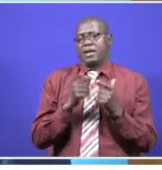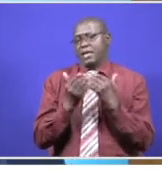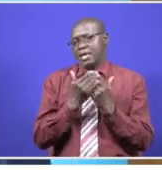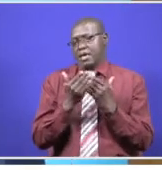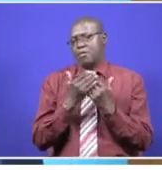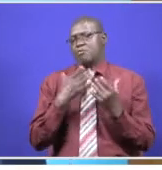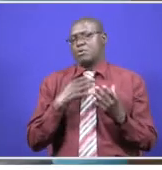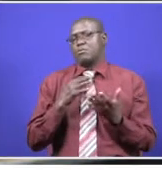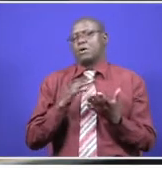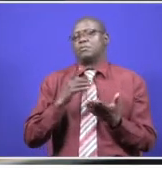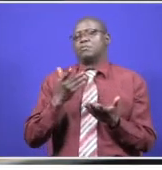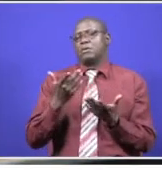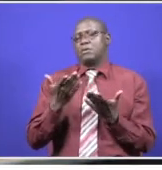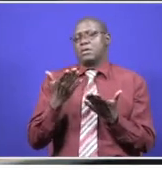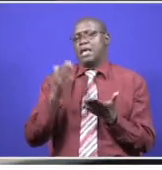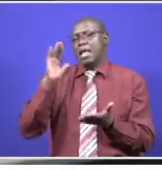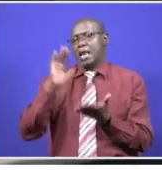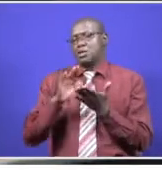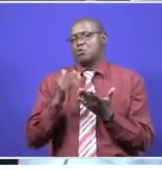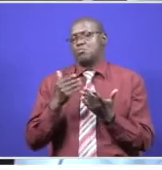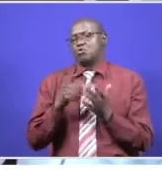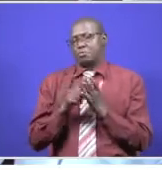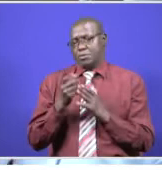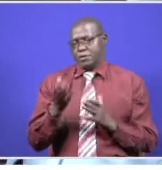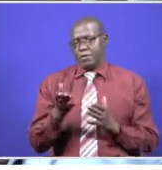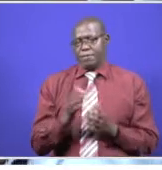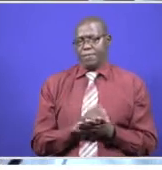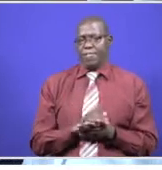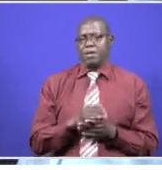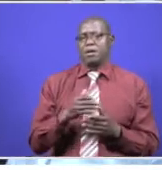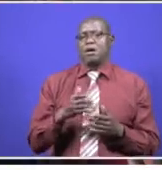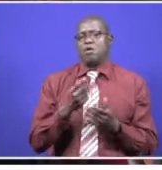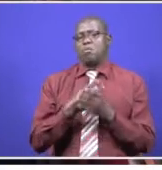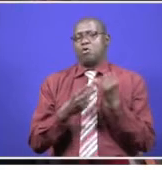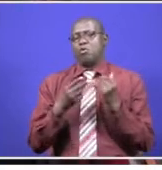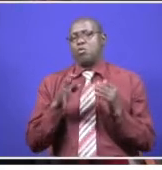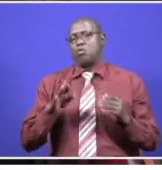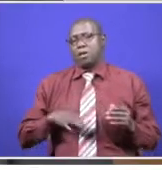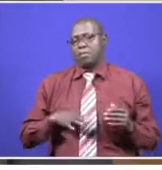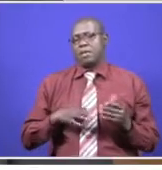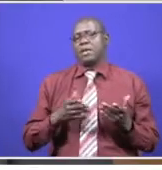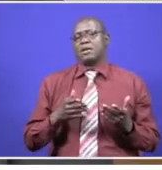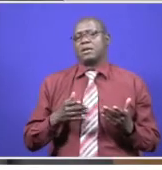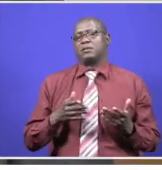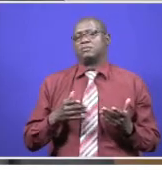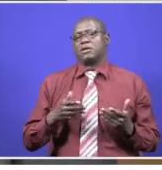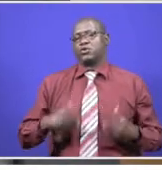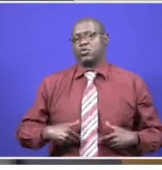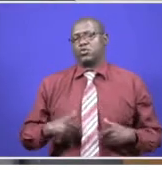less problems can be there. At the summit, both women and the youth were challenged to take up leadership positions. You know, as women,